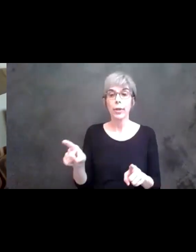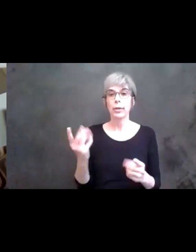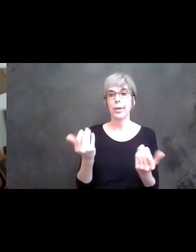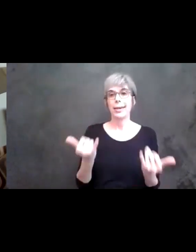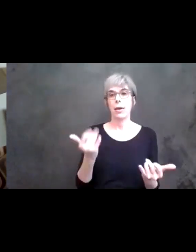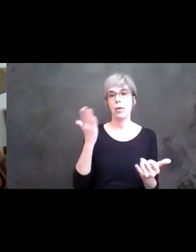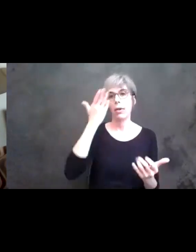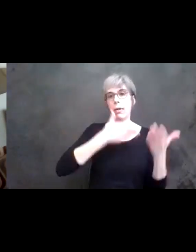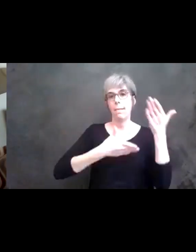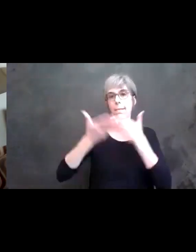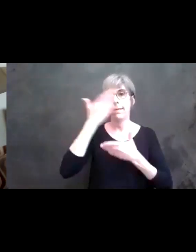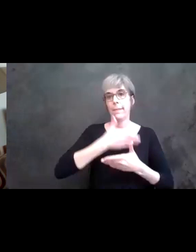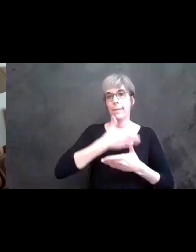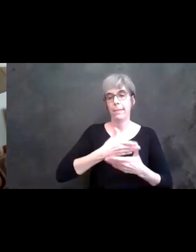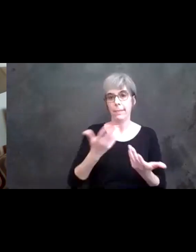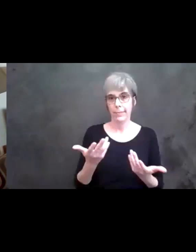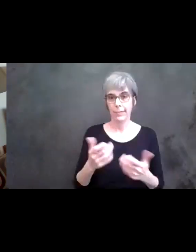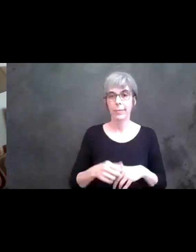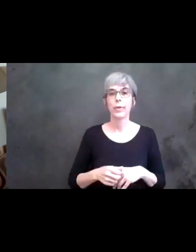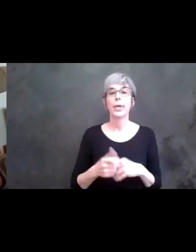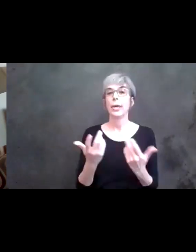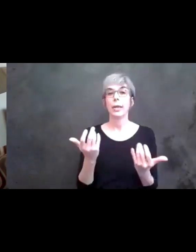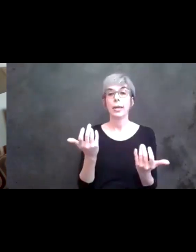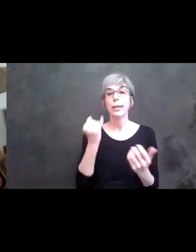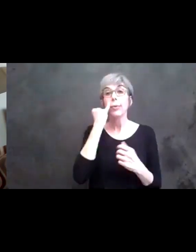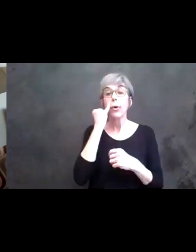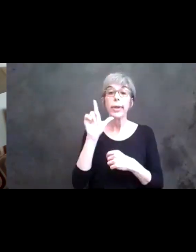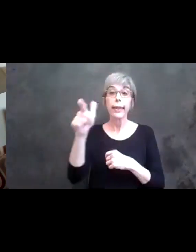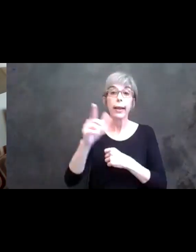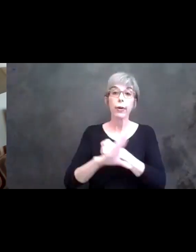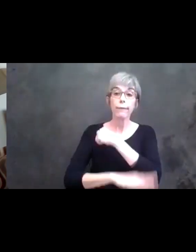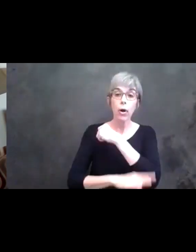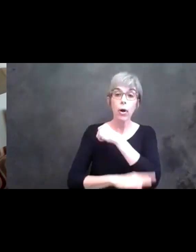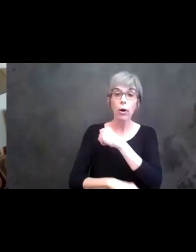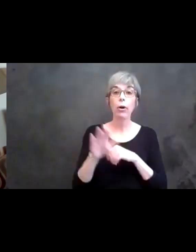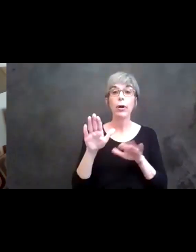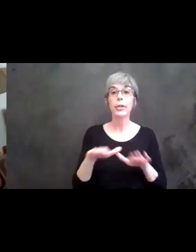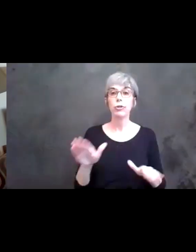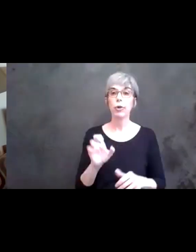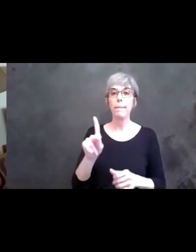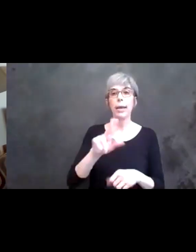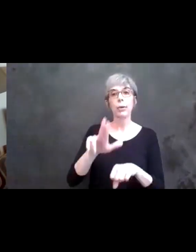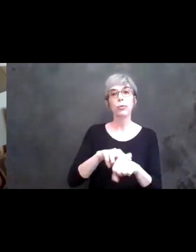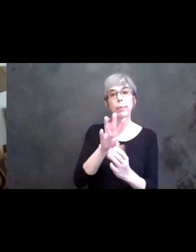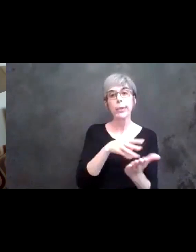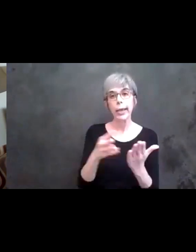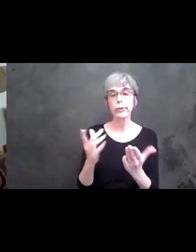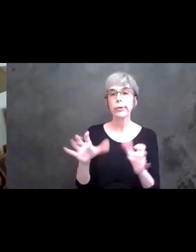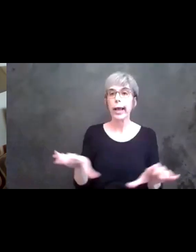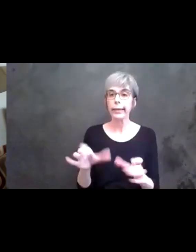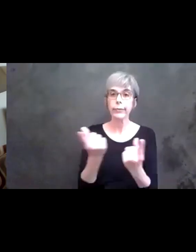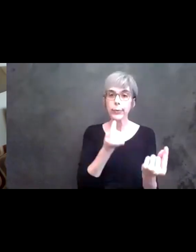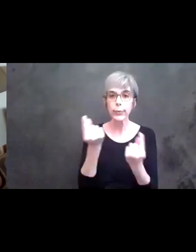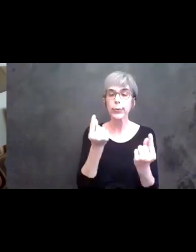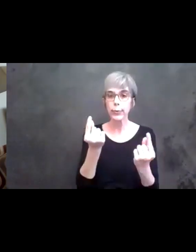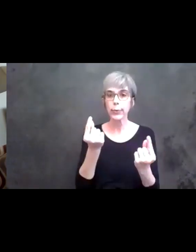regular activities where home visitors can come into the home, and there's other eyes on those cases. If